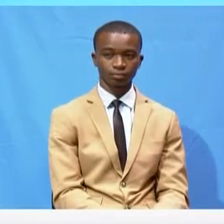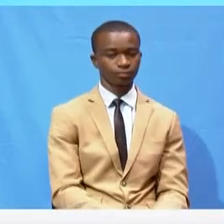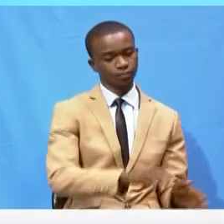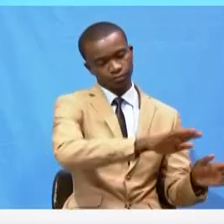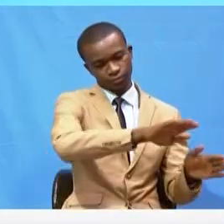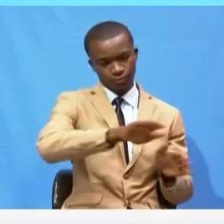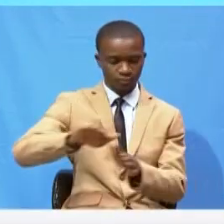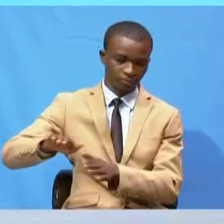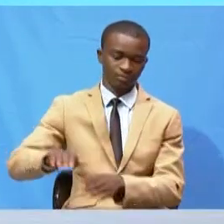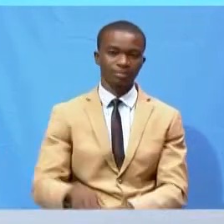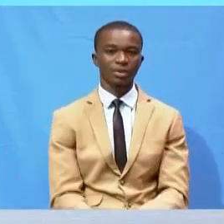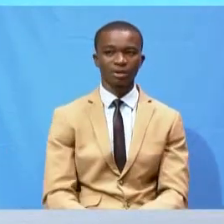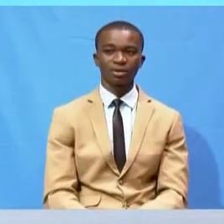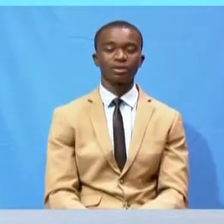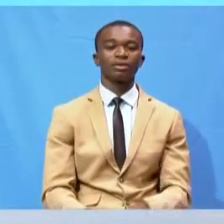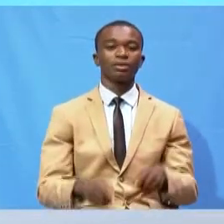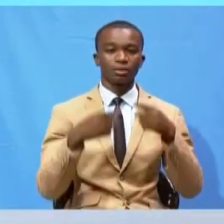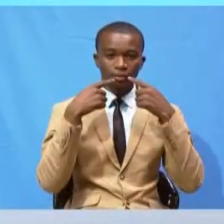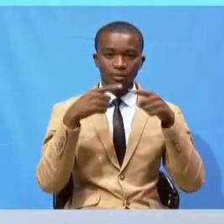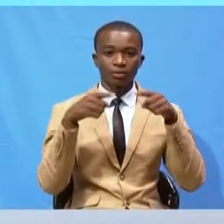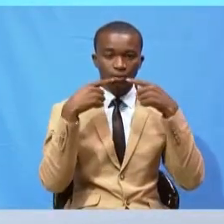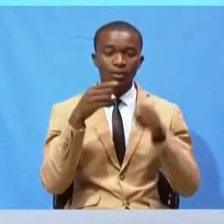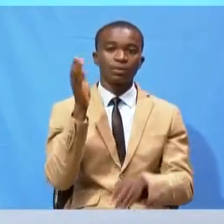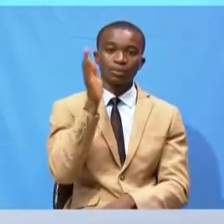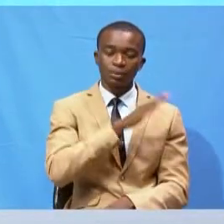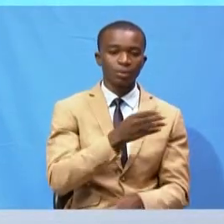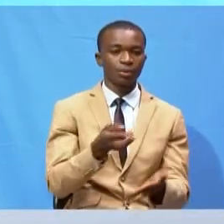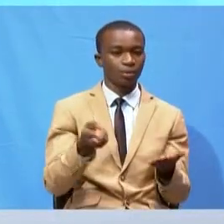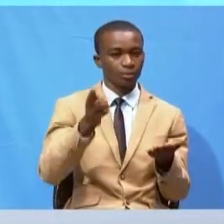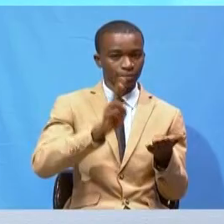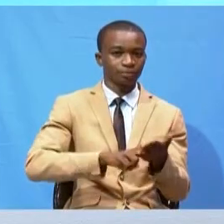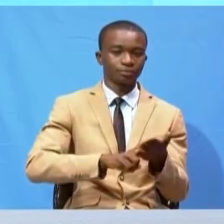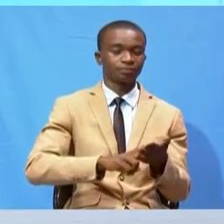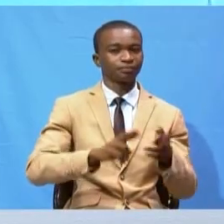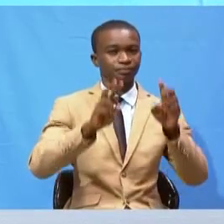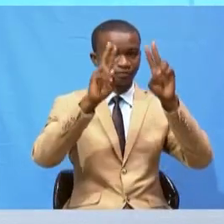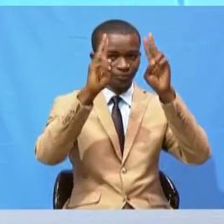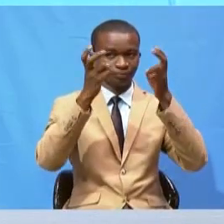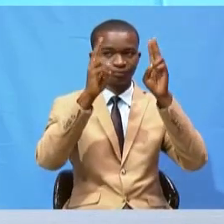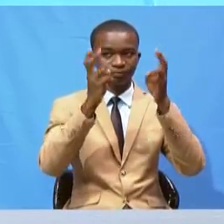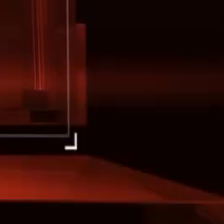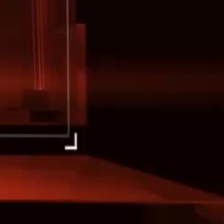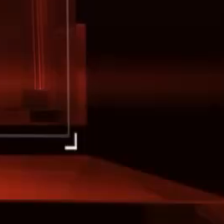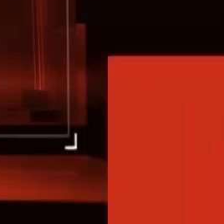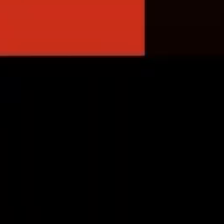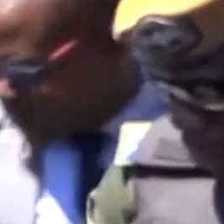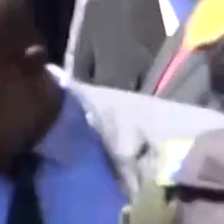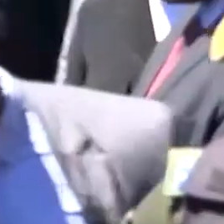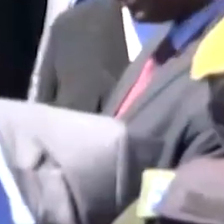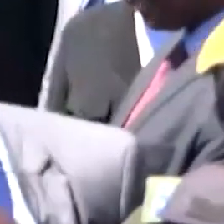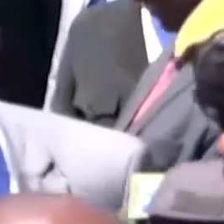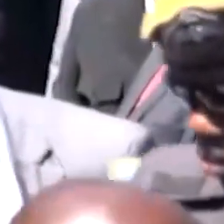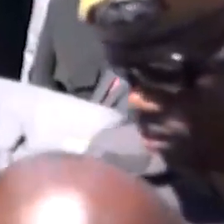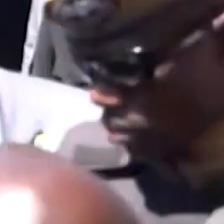That item wraps up Zanis News, but before we go, we take another look at the stories that made headlines.